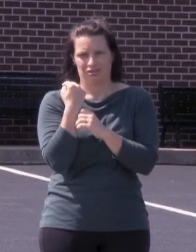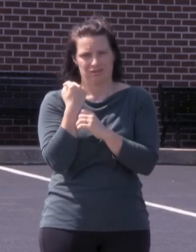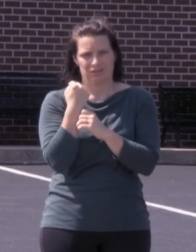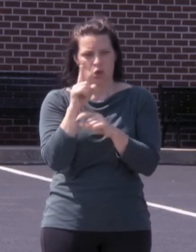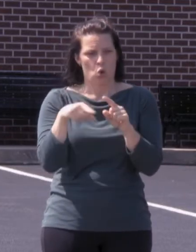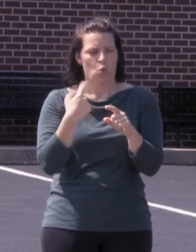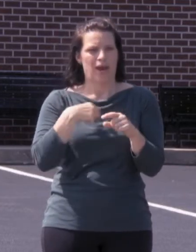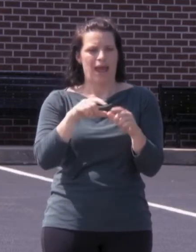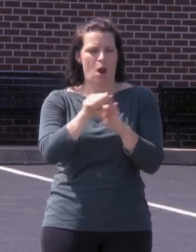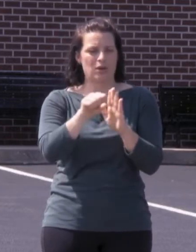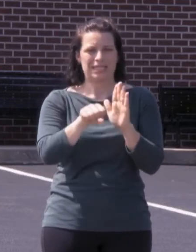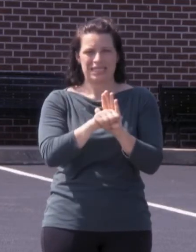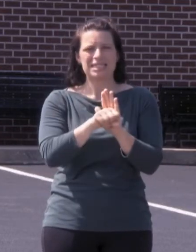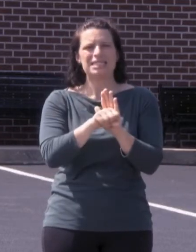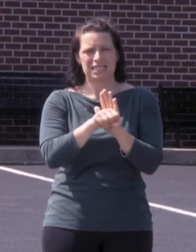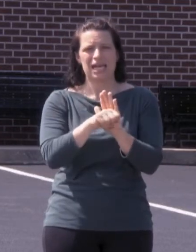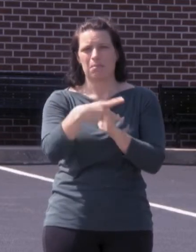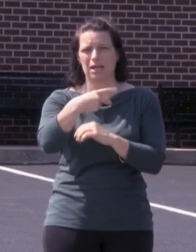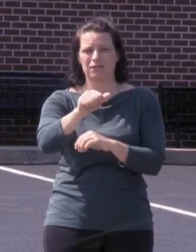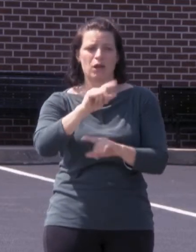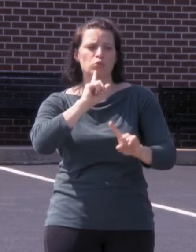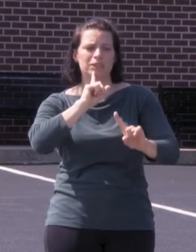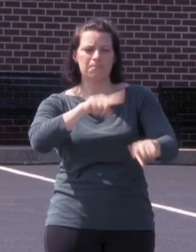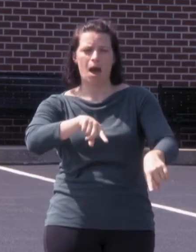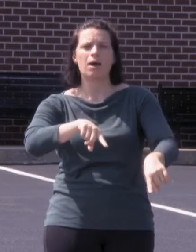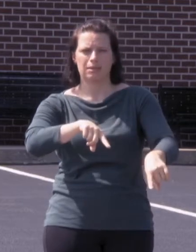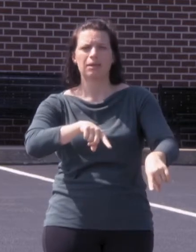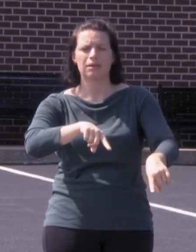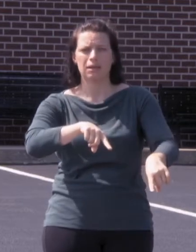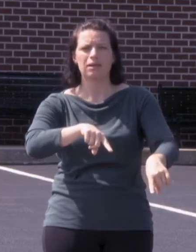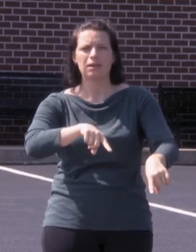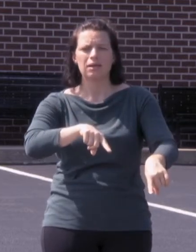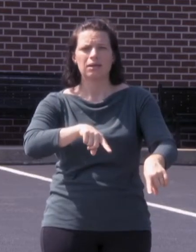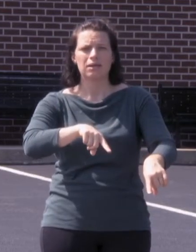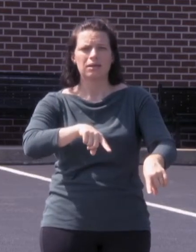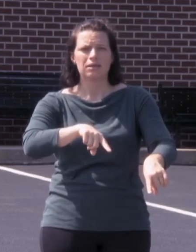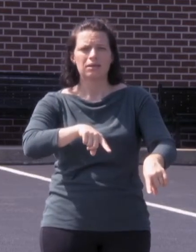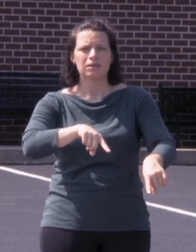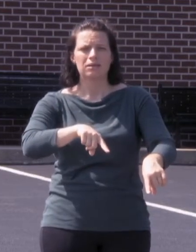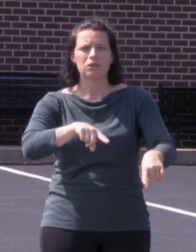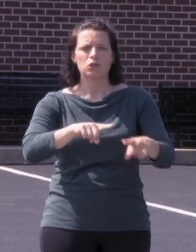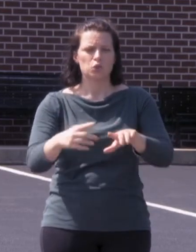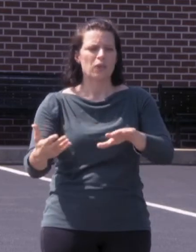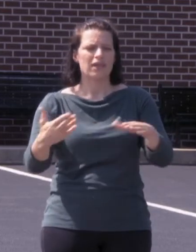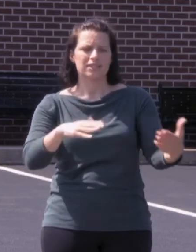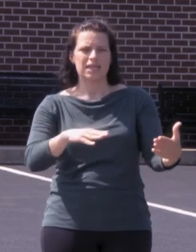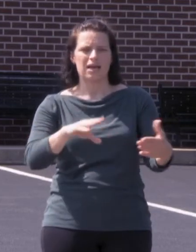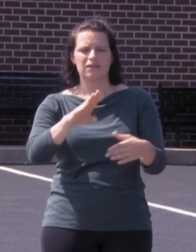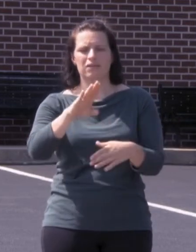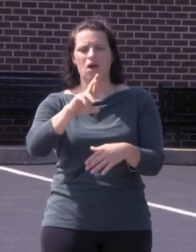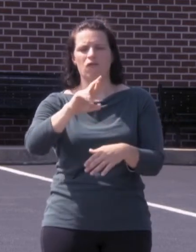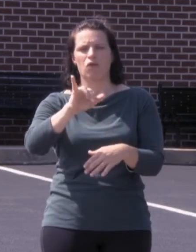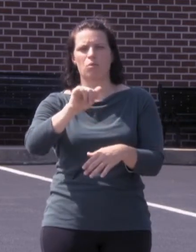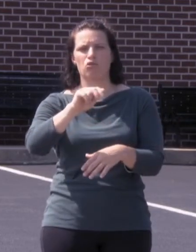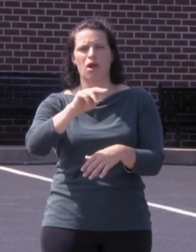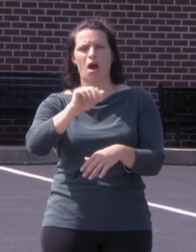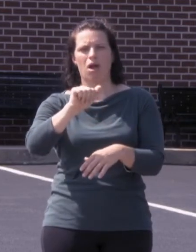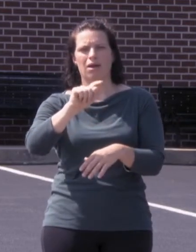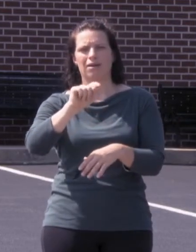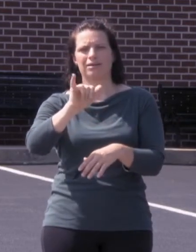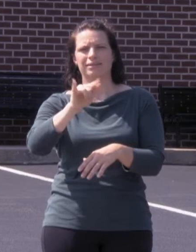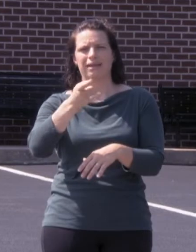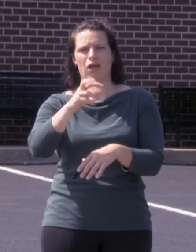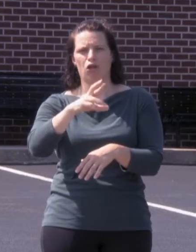when our Commonwealth responded to the deaths of Breonna Taylor and